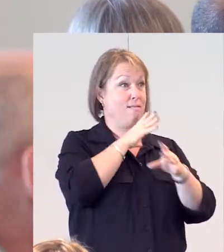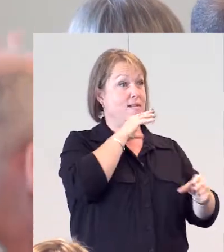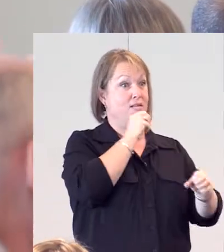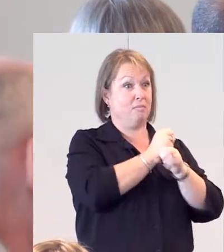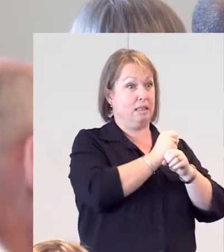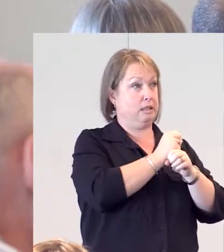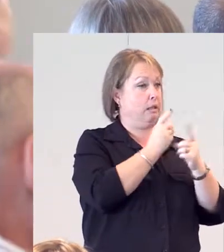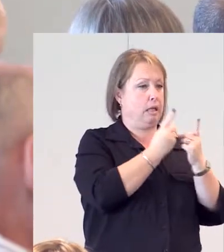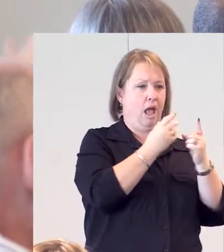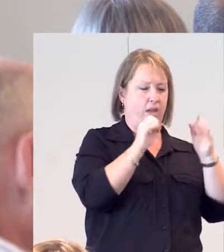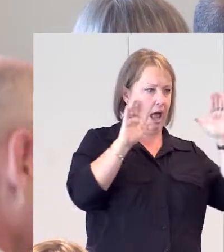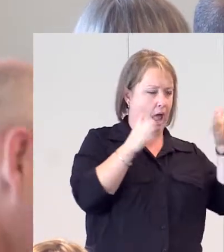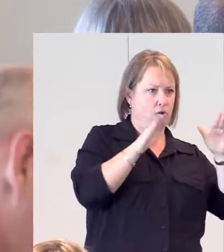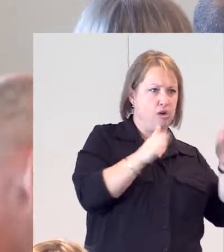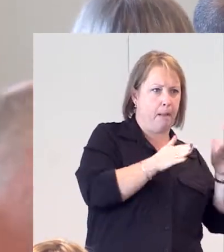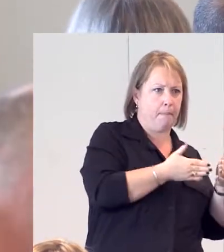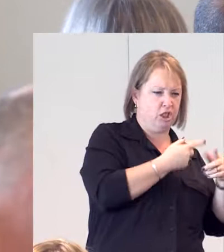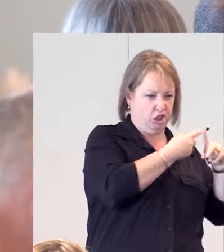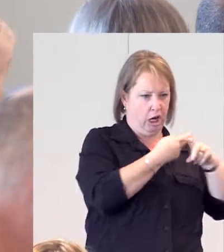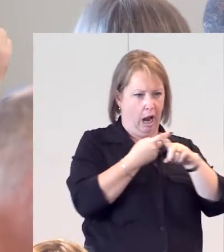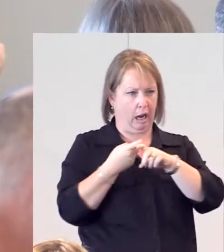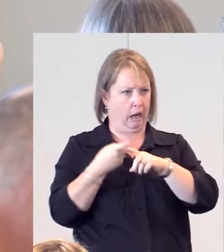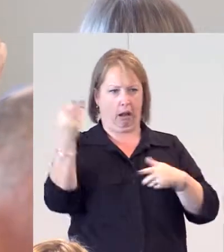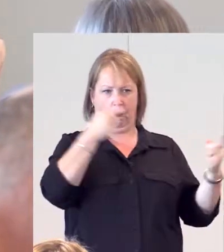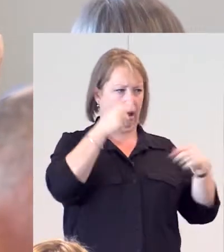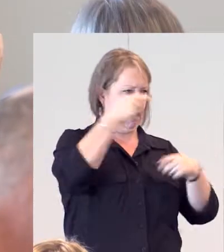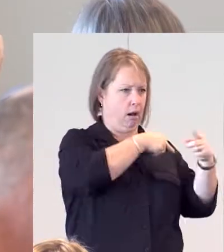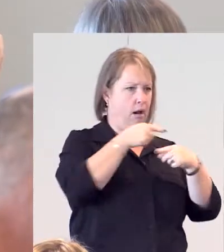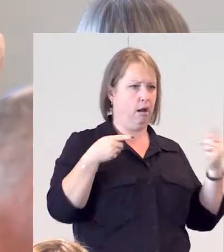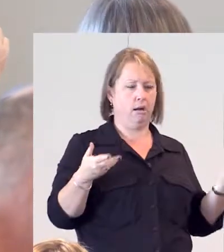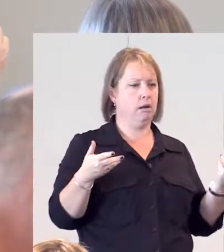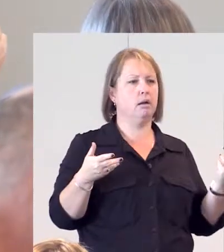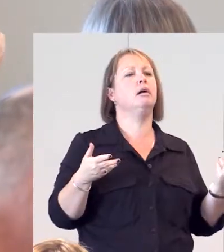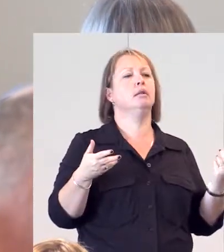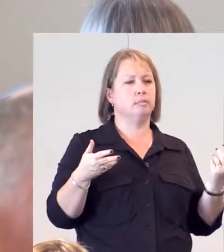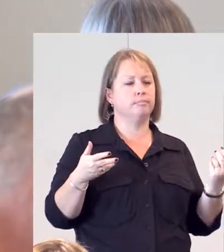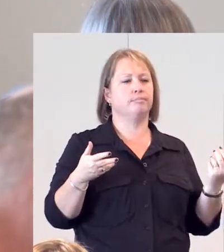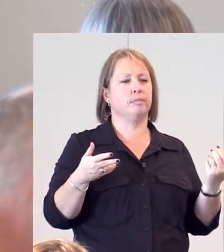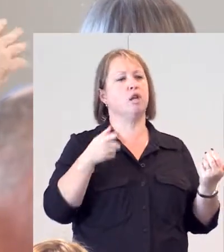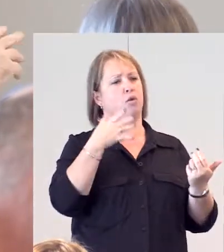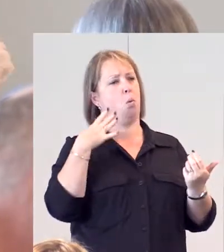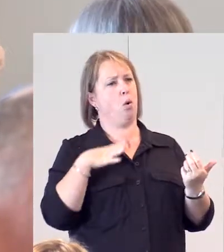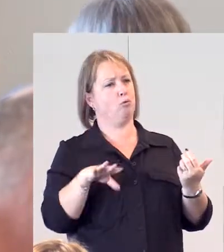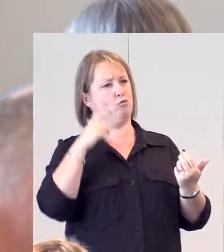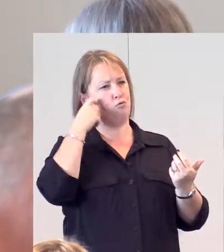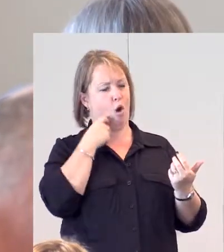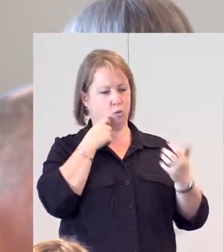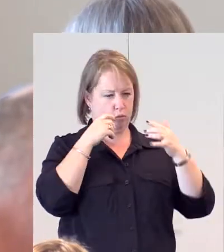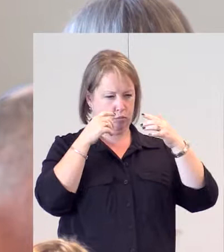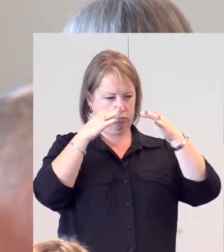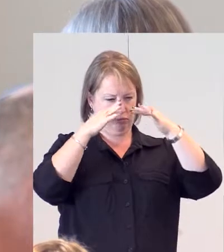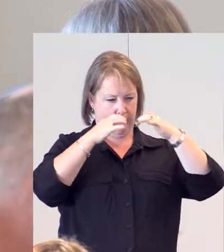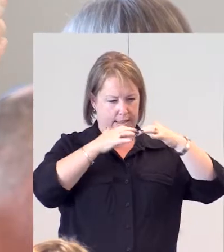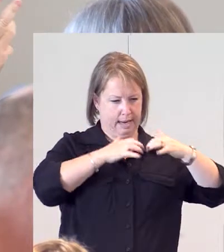get, you've got acronyms and all sorts of jargon that gets thrown around. But yeah, if you want to break down those questions into a